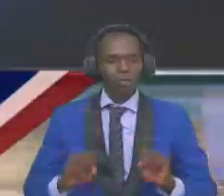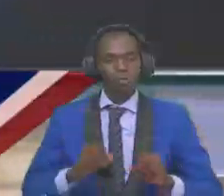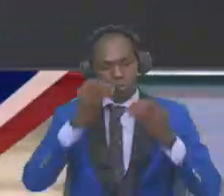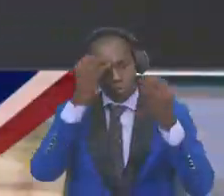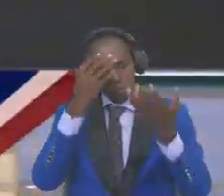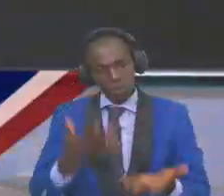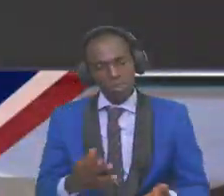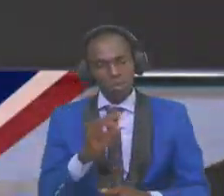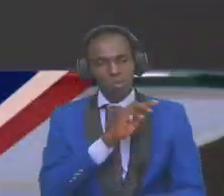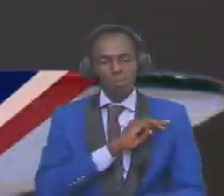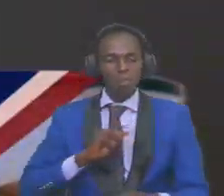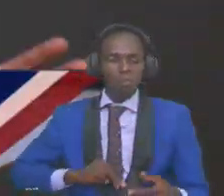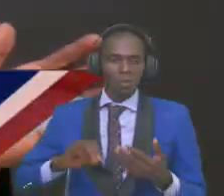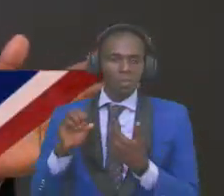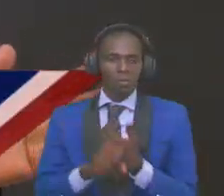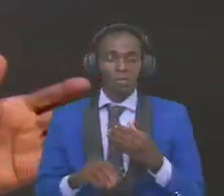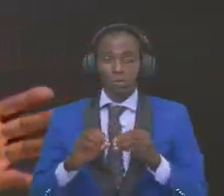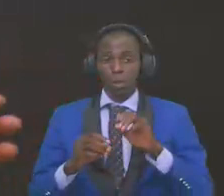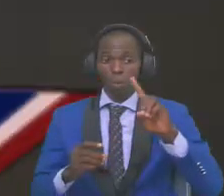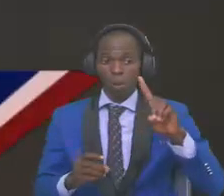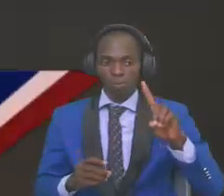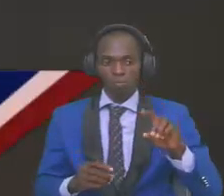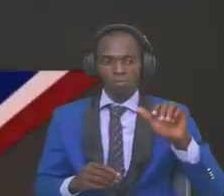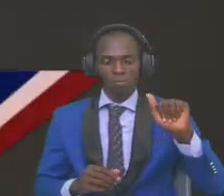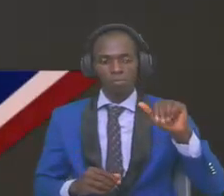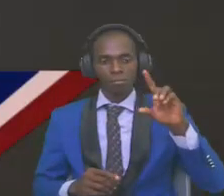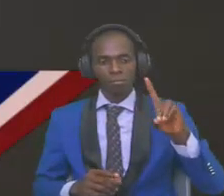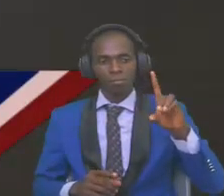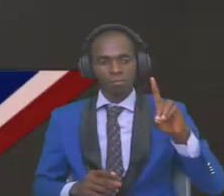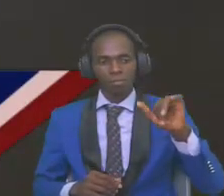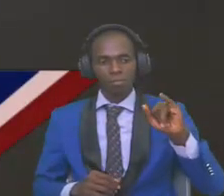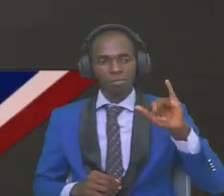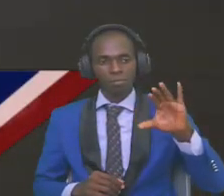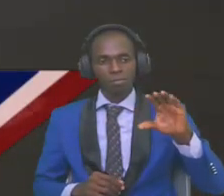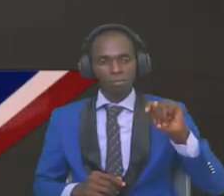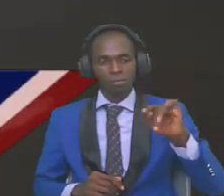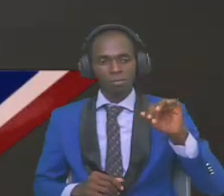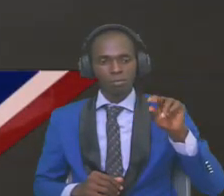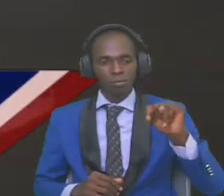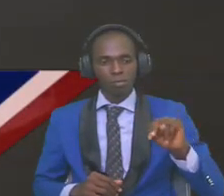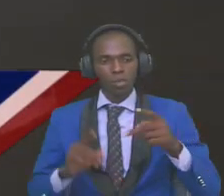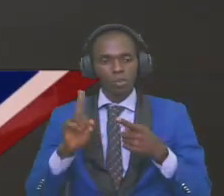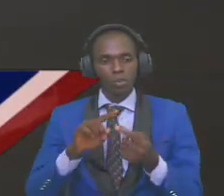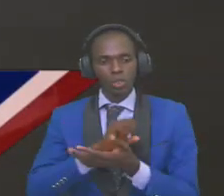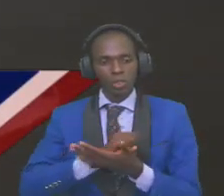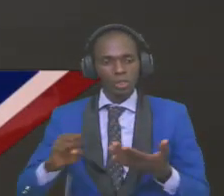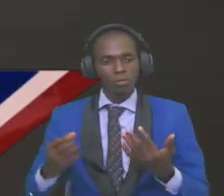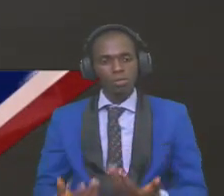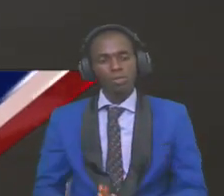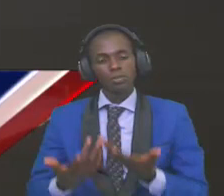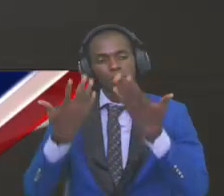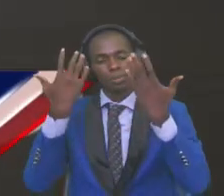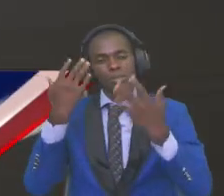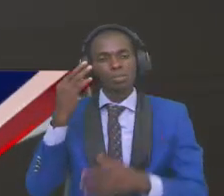one. Number one, addiction to saints' sacrificial ministry. Look